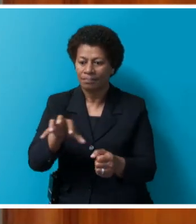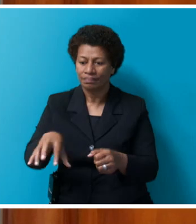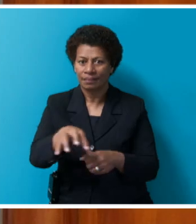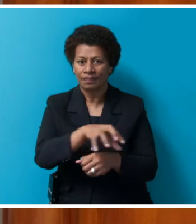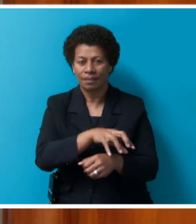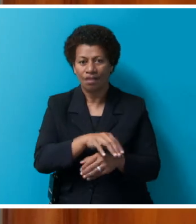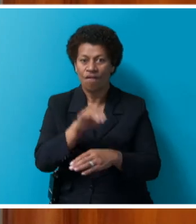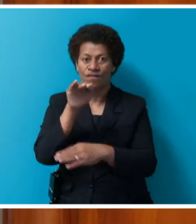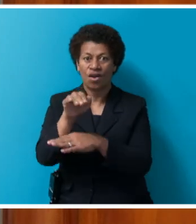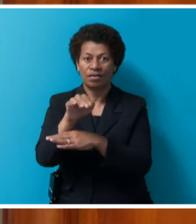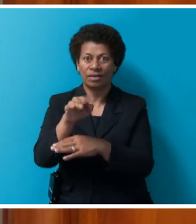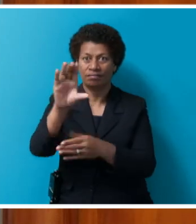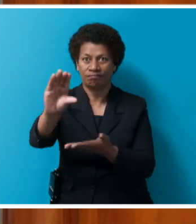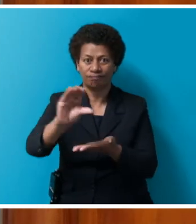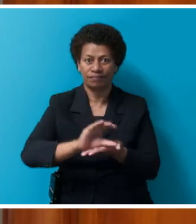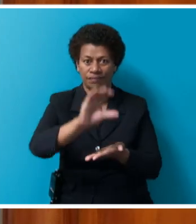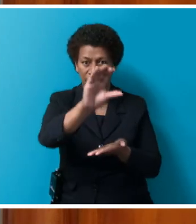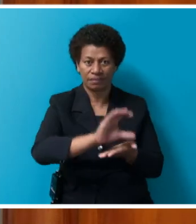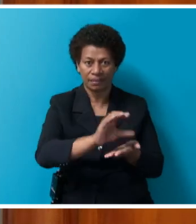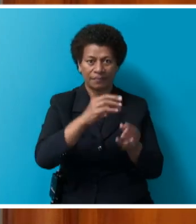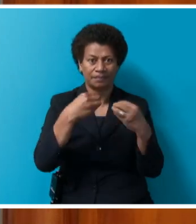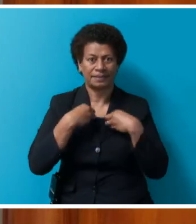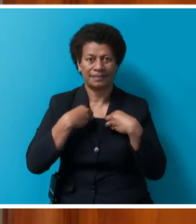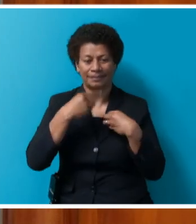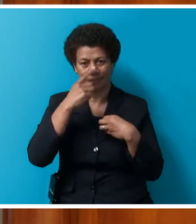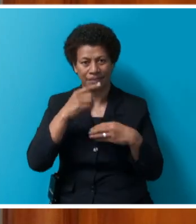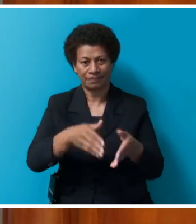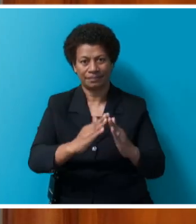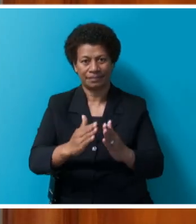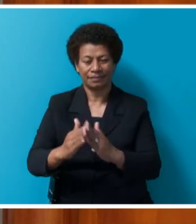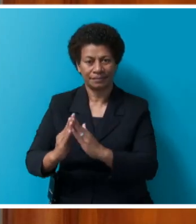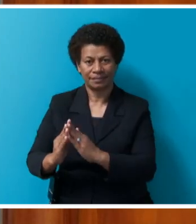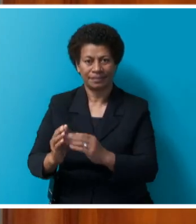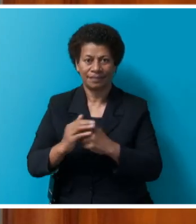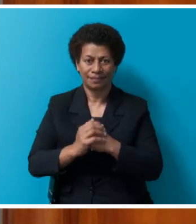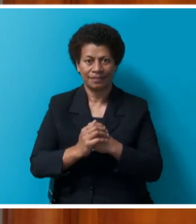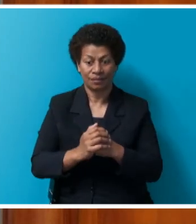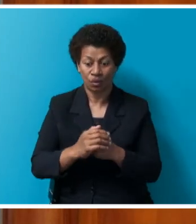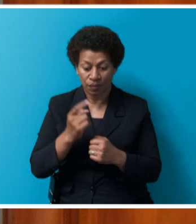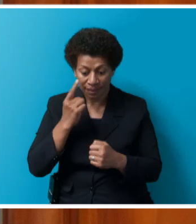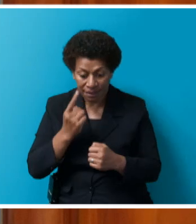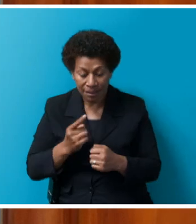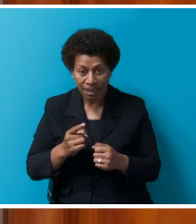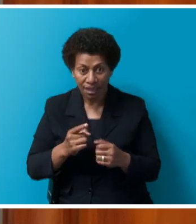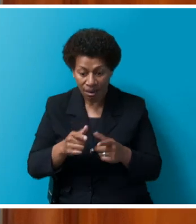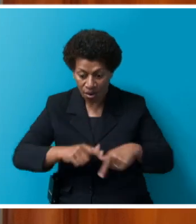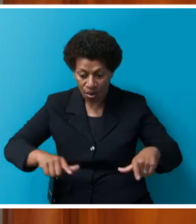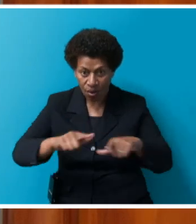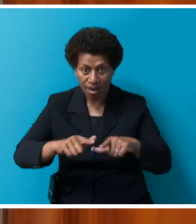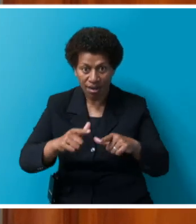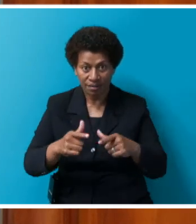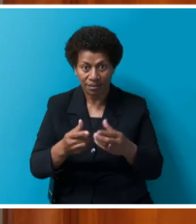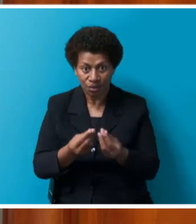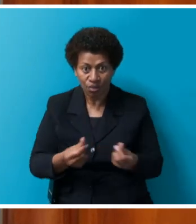and streamlined land laws to be more investment friendly. When we focus on the local solutions with direct investments from our